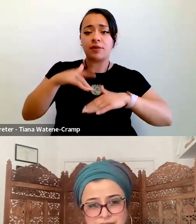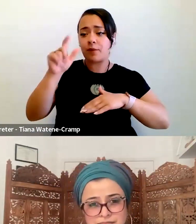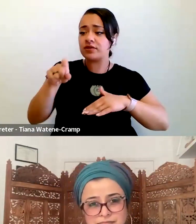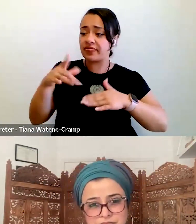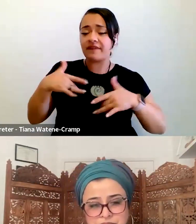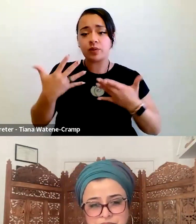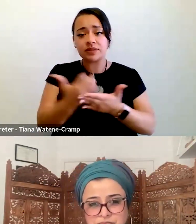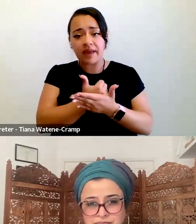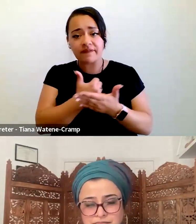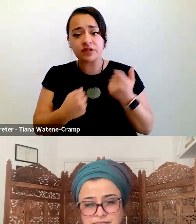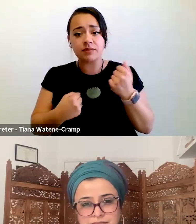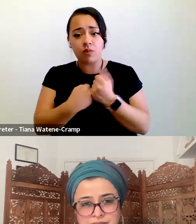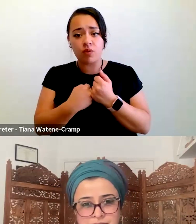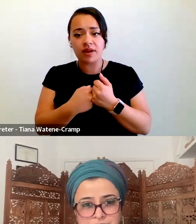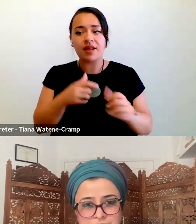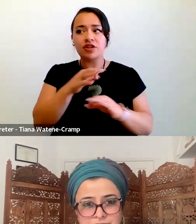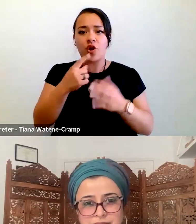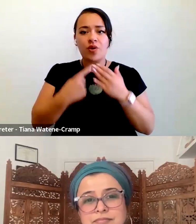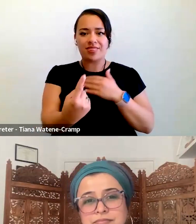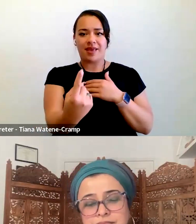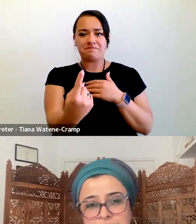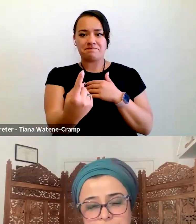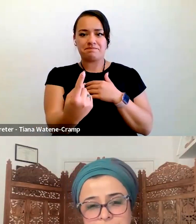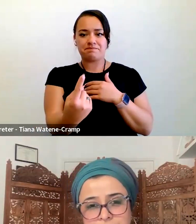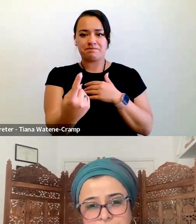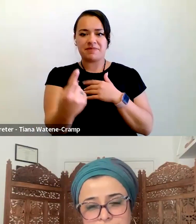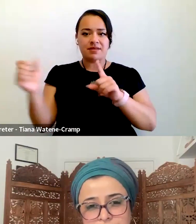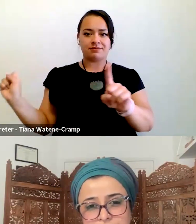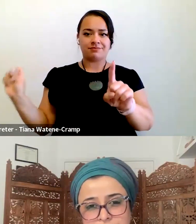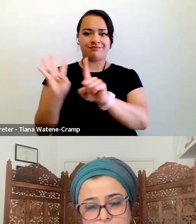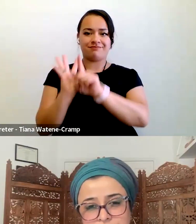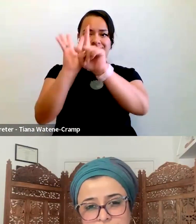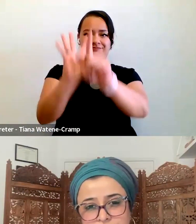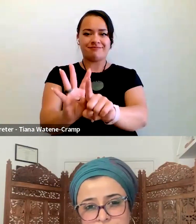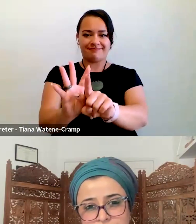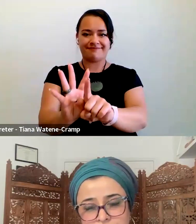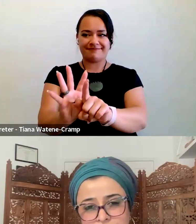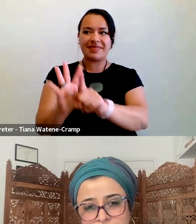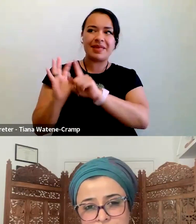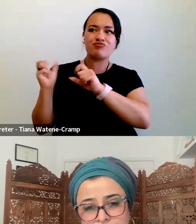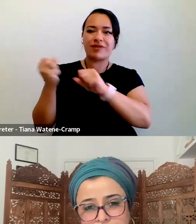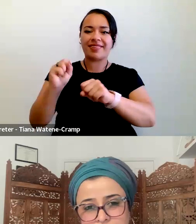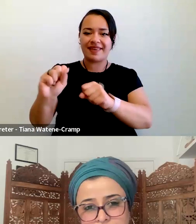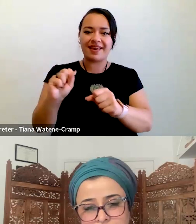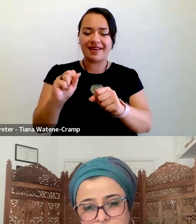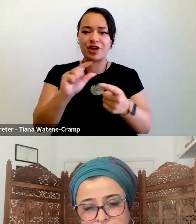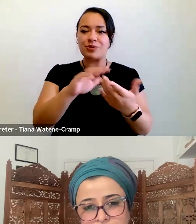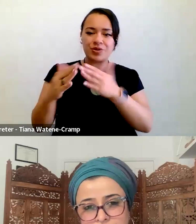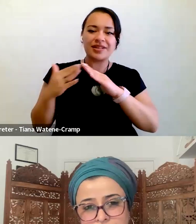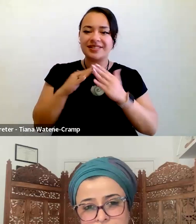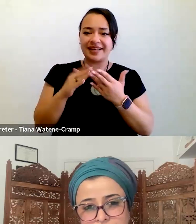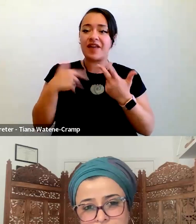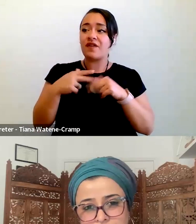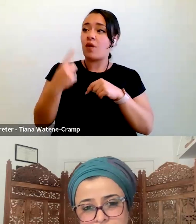supported, it's not just them, they're bringing the community with you. If you have one Aboriginal person vouching for you as an organisation, it opens up a lot of